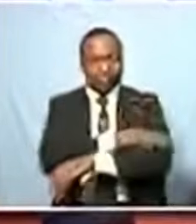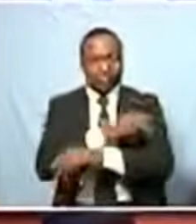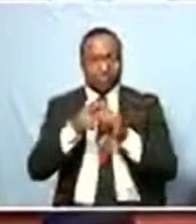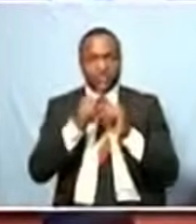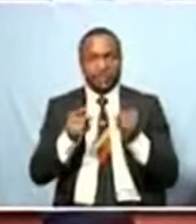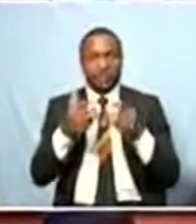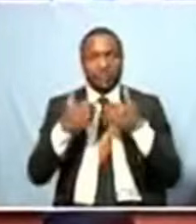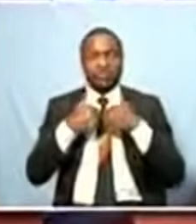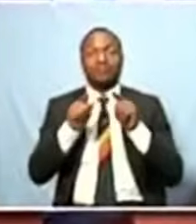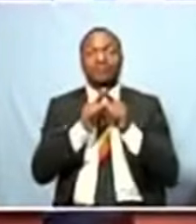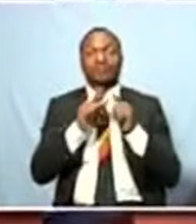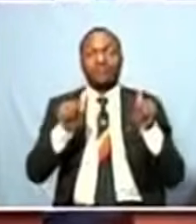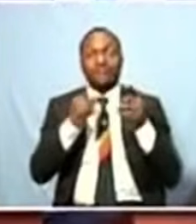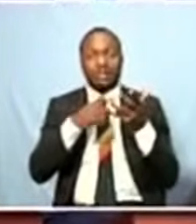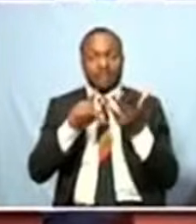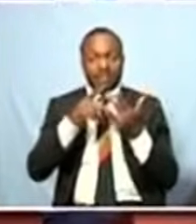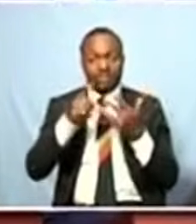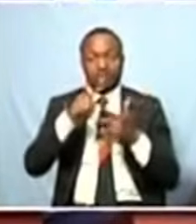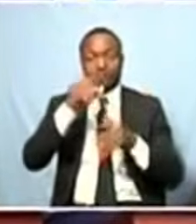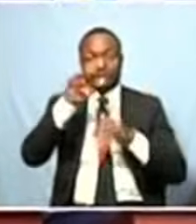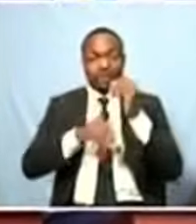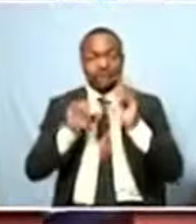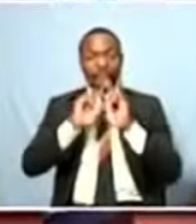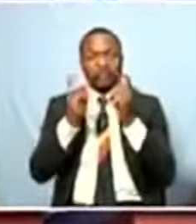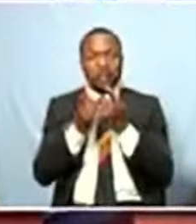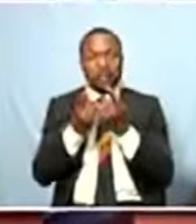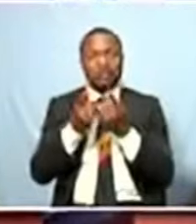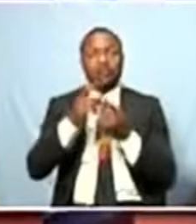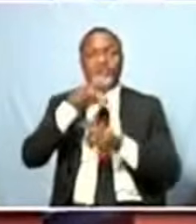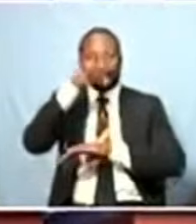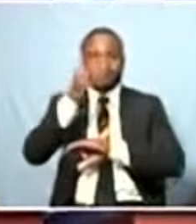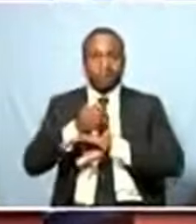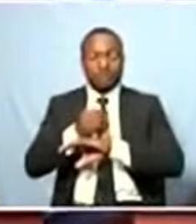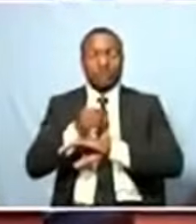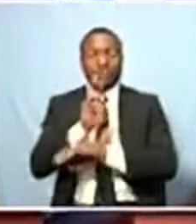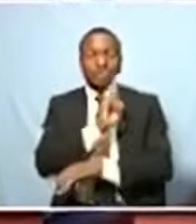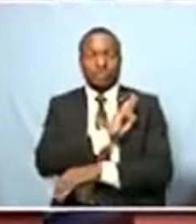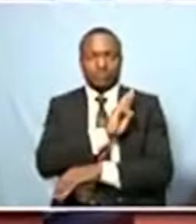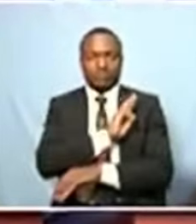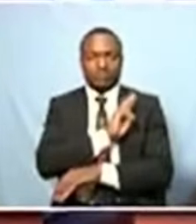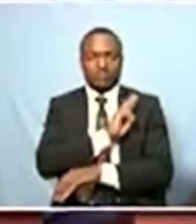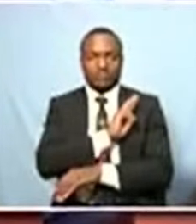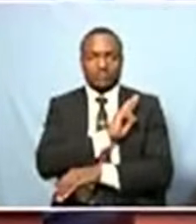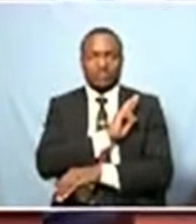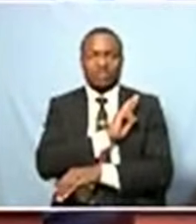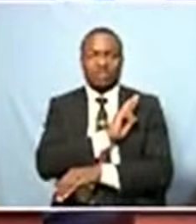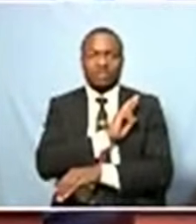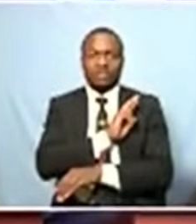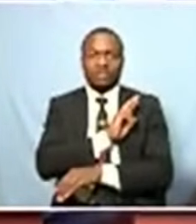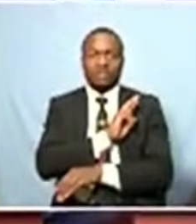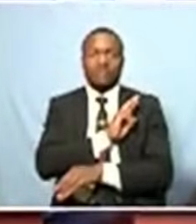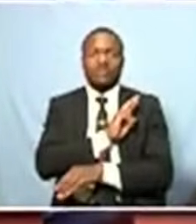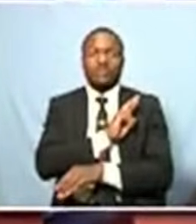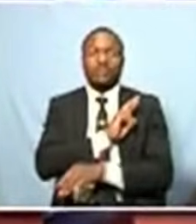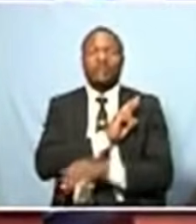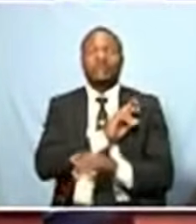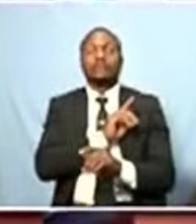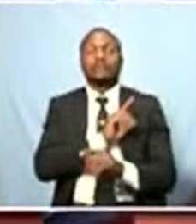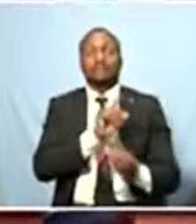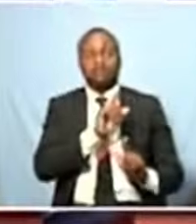bigger population than districts like Chongwe, Rufunsa, Luangwa, and Kafue. So I just wanted to find out